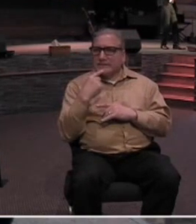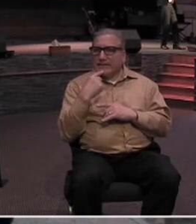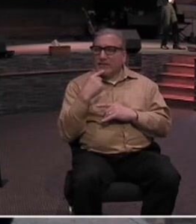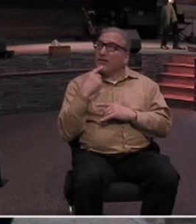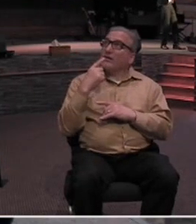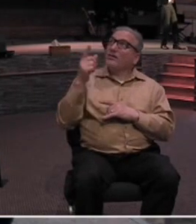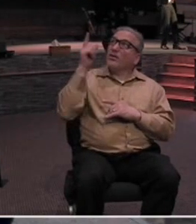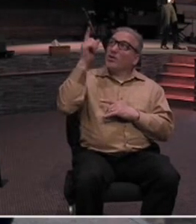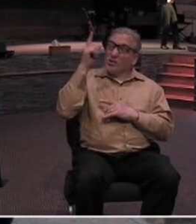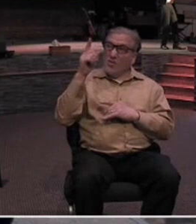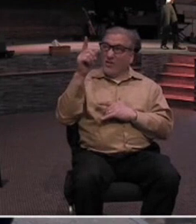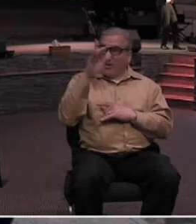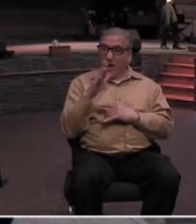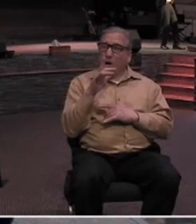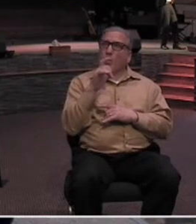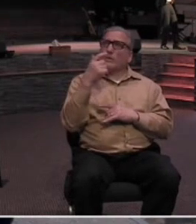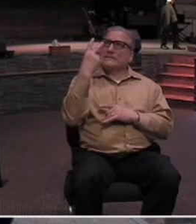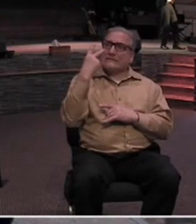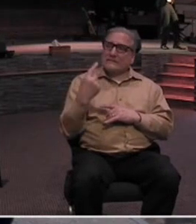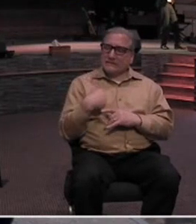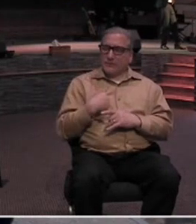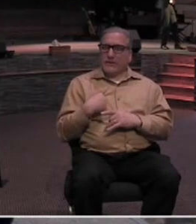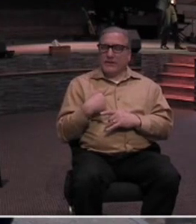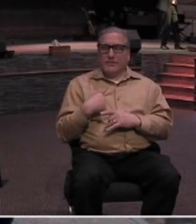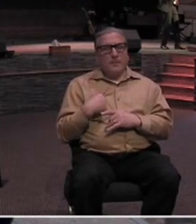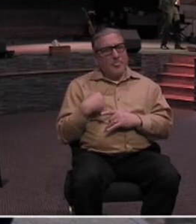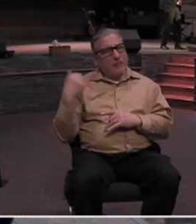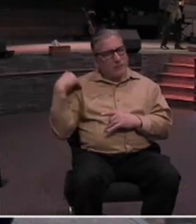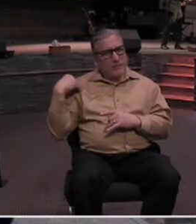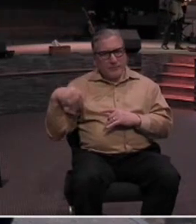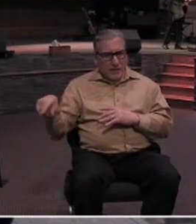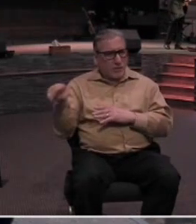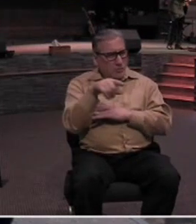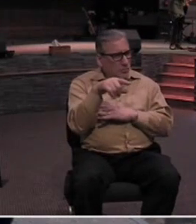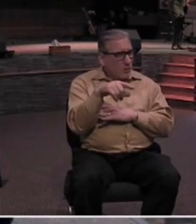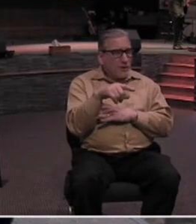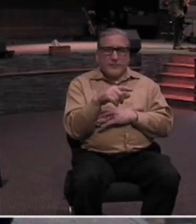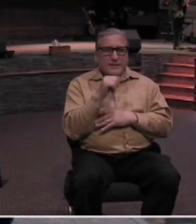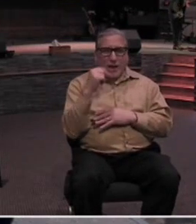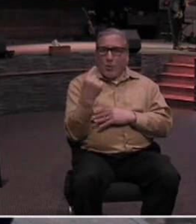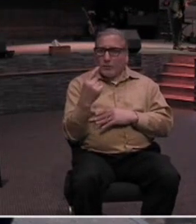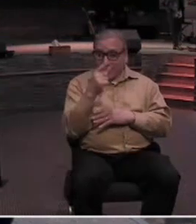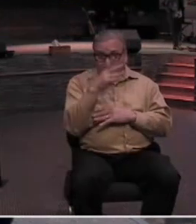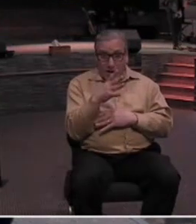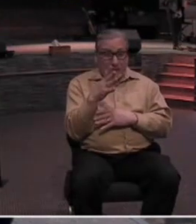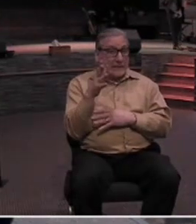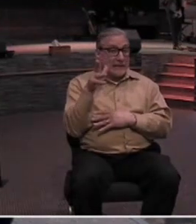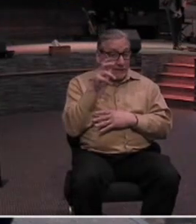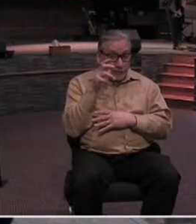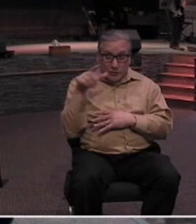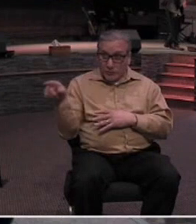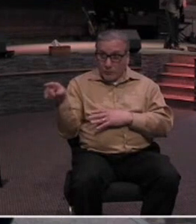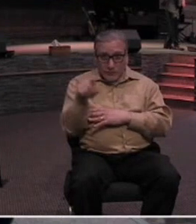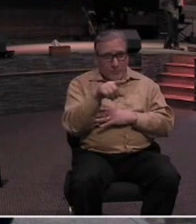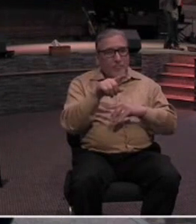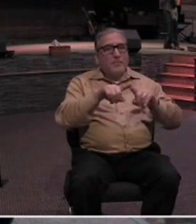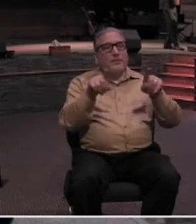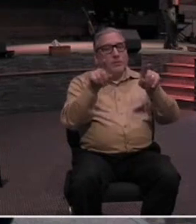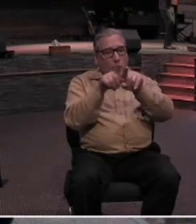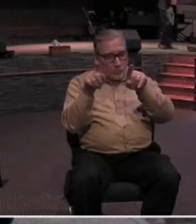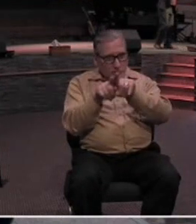God who sees me. Can I remind somebody that not only does God hear you, but he